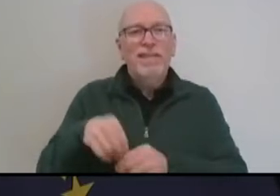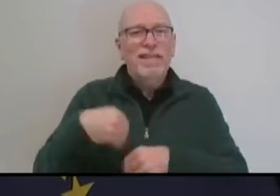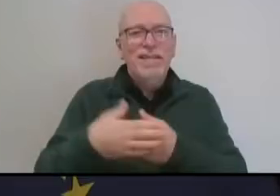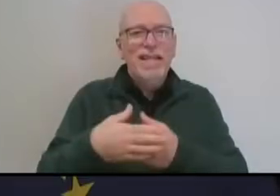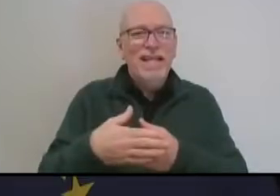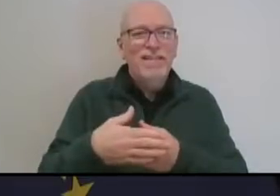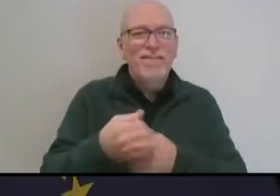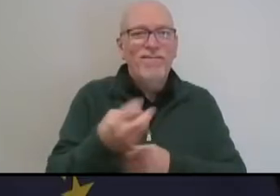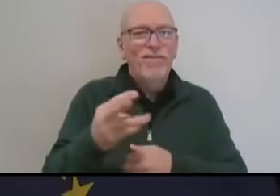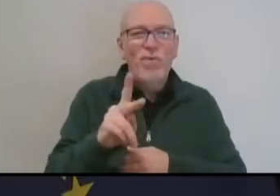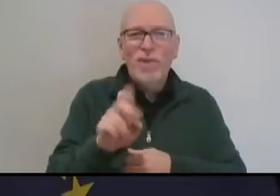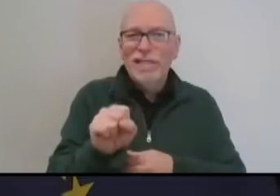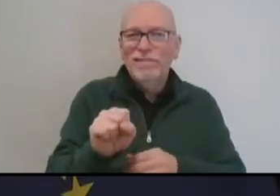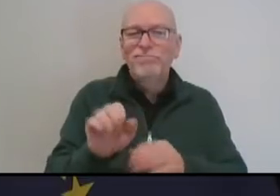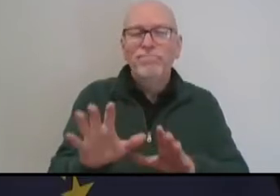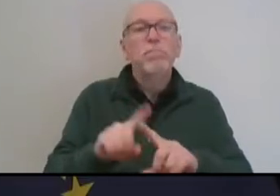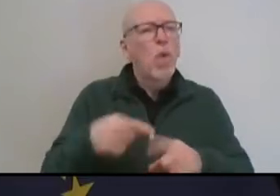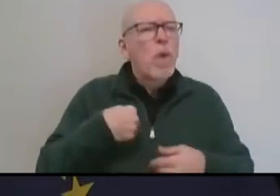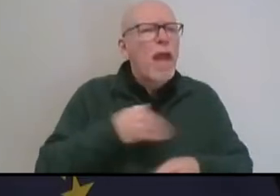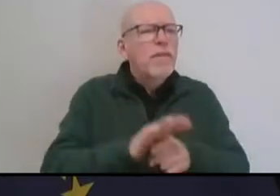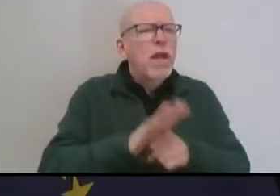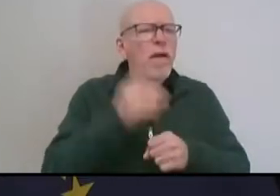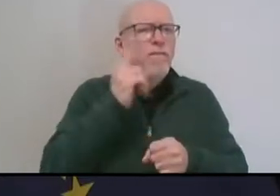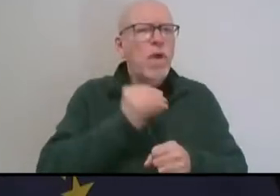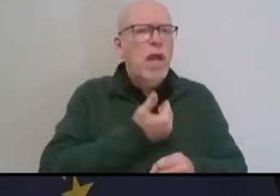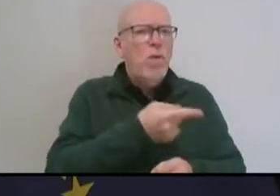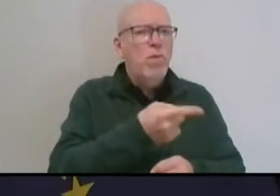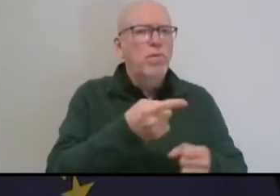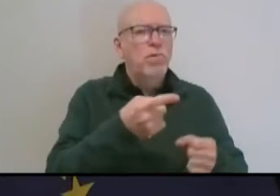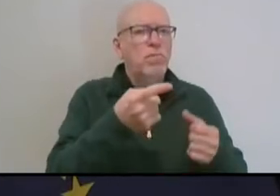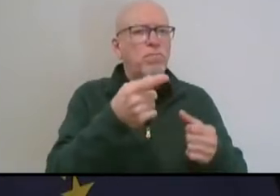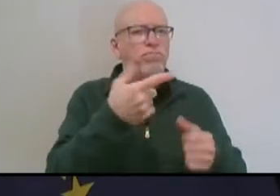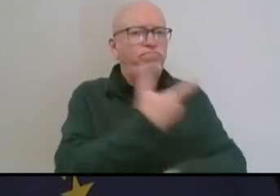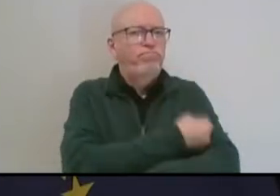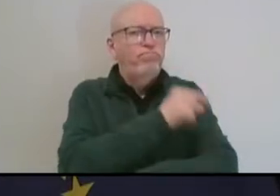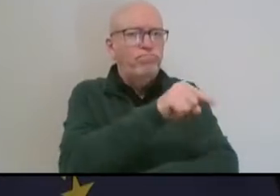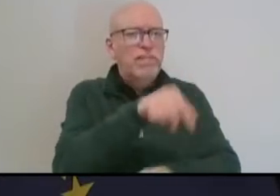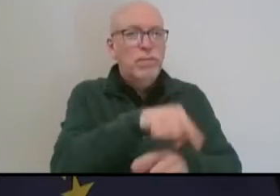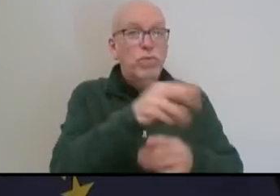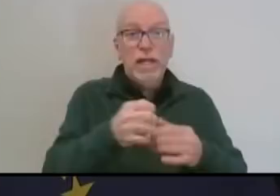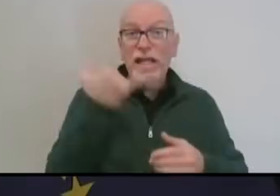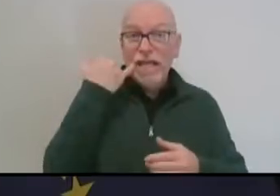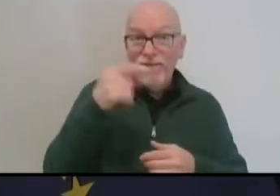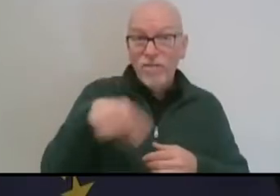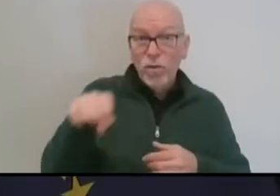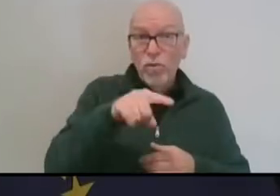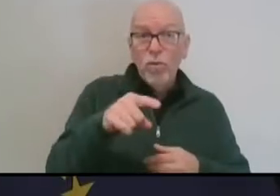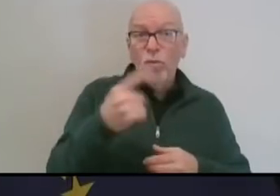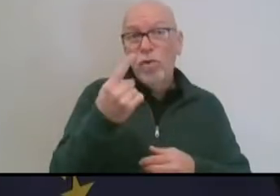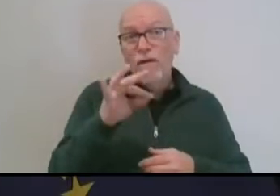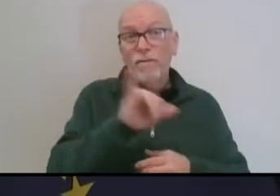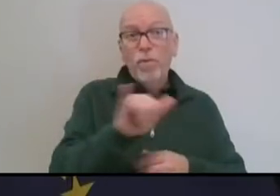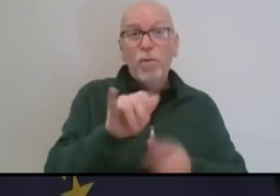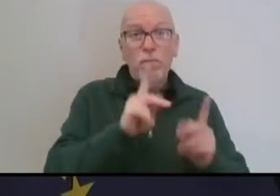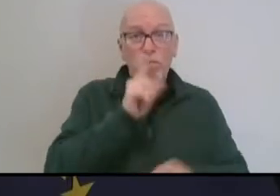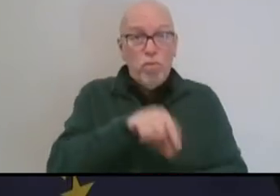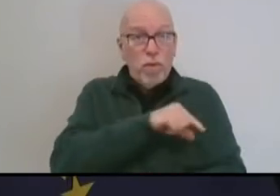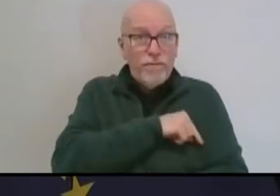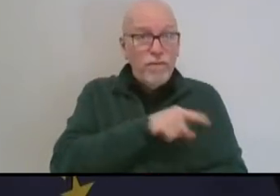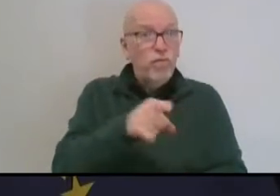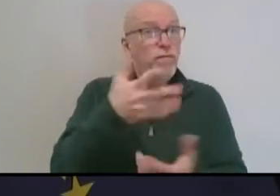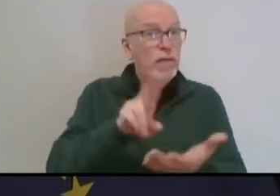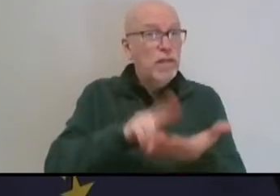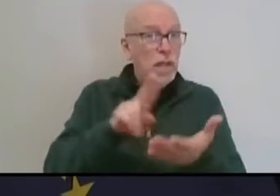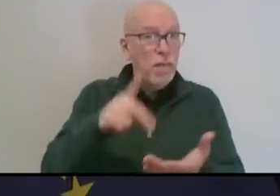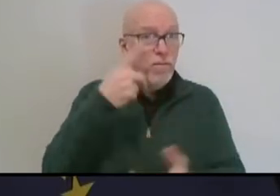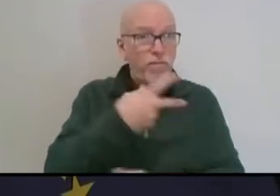of weeks. But we do have enough to continue with our mass vac sites. So this weekend, if you are one of those people who are eligible and have signed up to get the